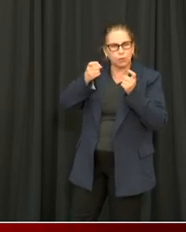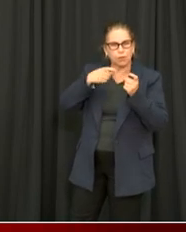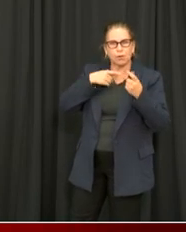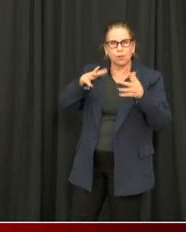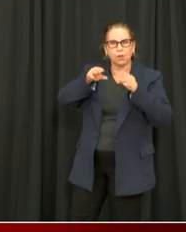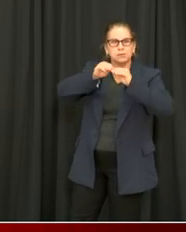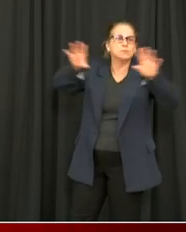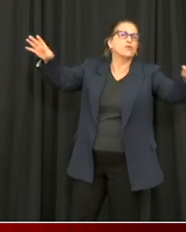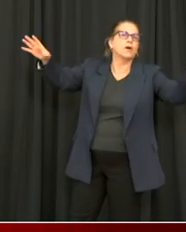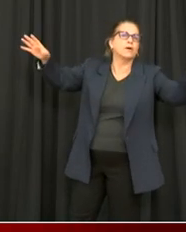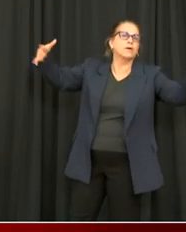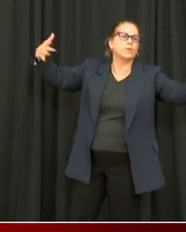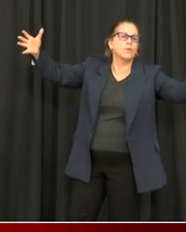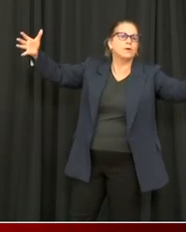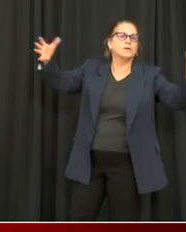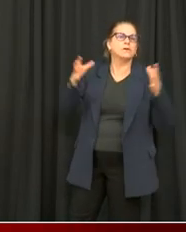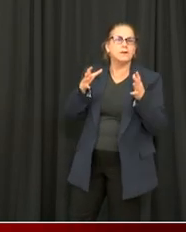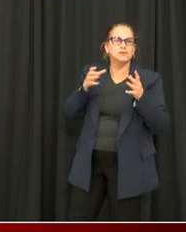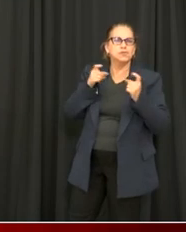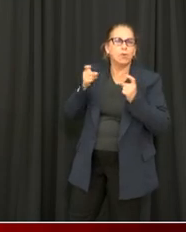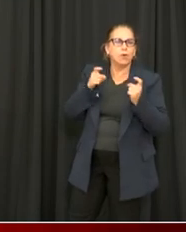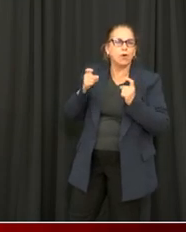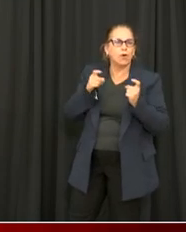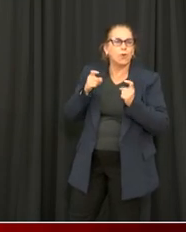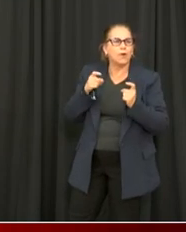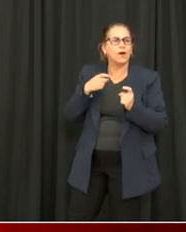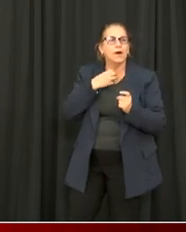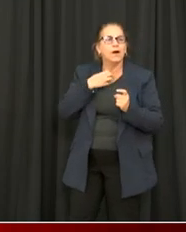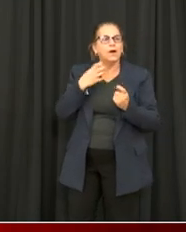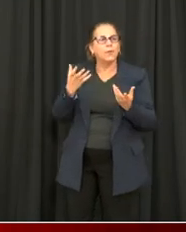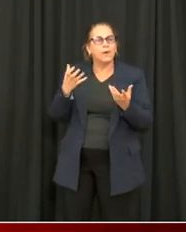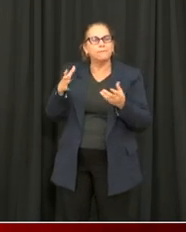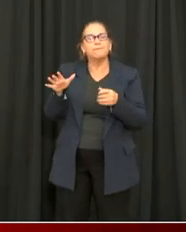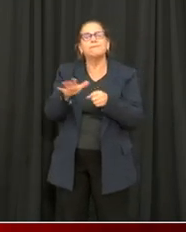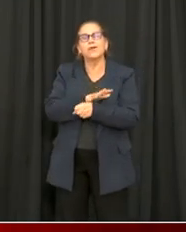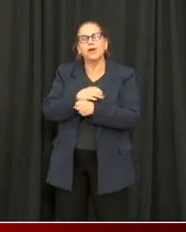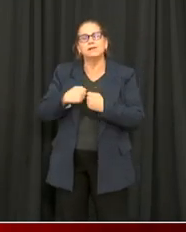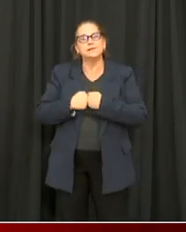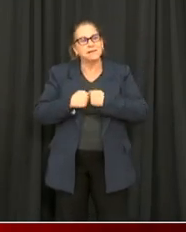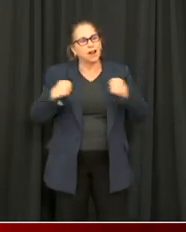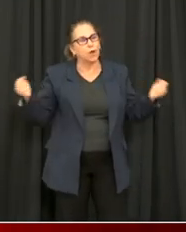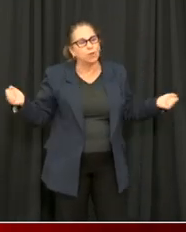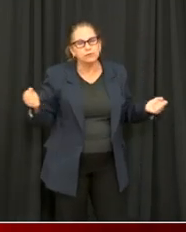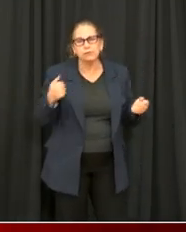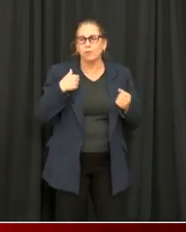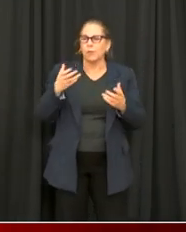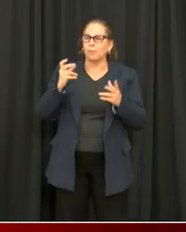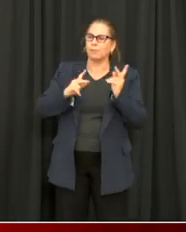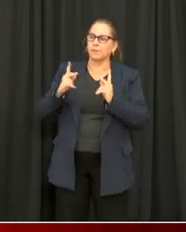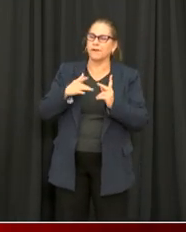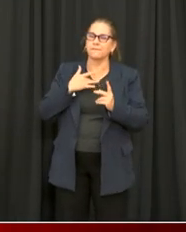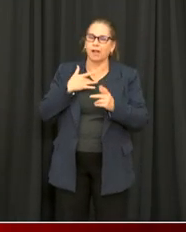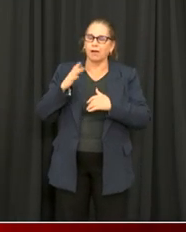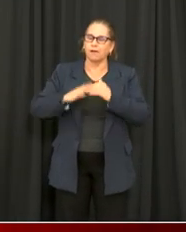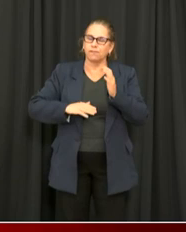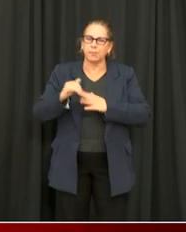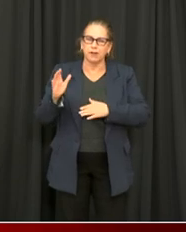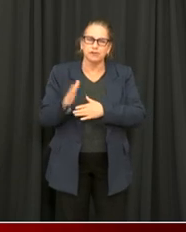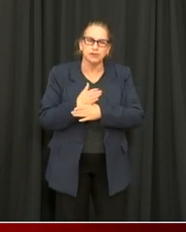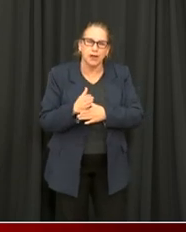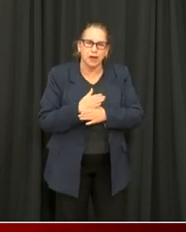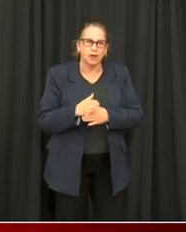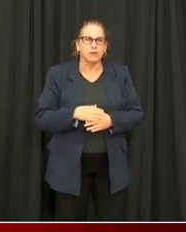to be an open and honest. Full disclosure, absolutely. Yes, Mark. A couple of questions. One on